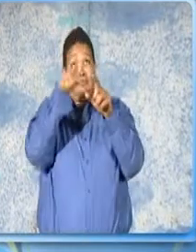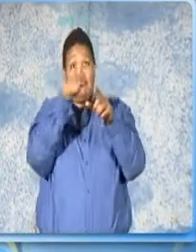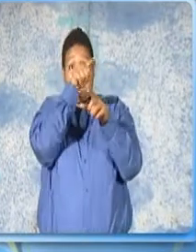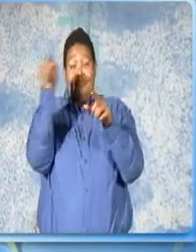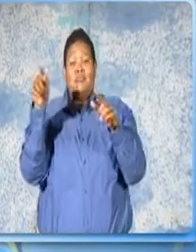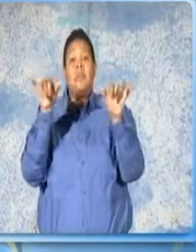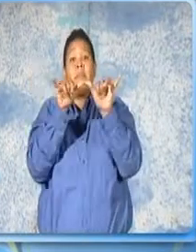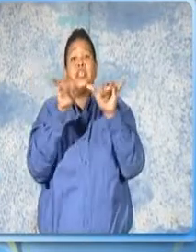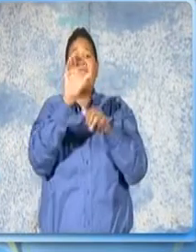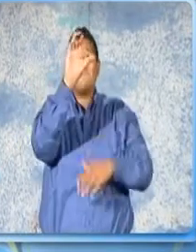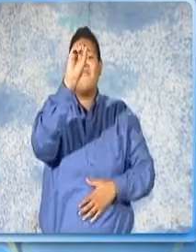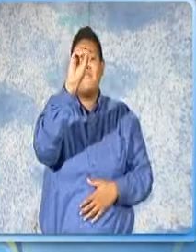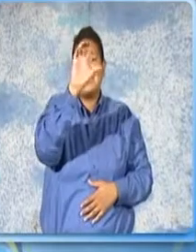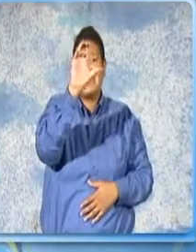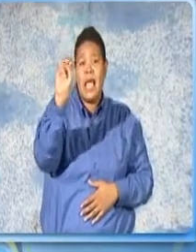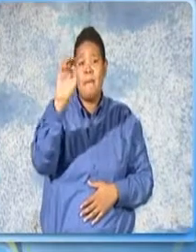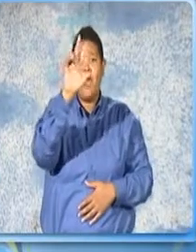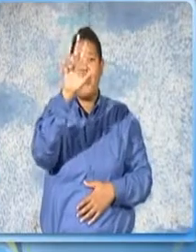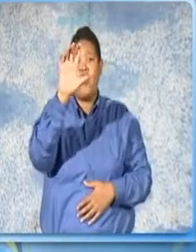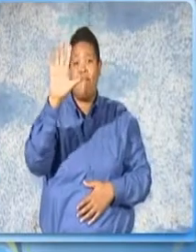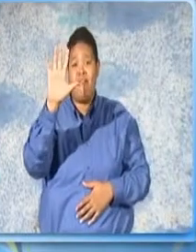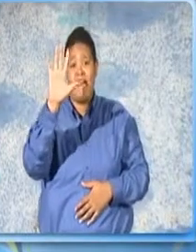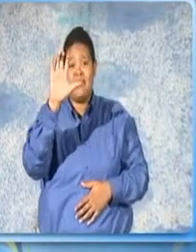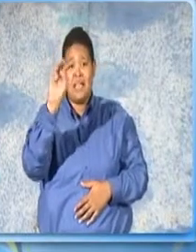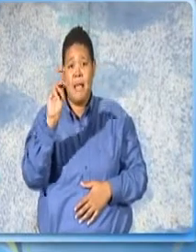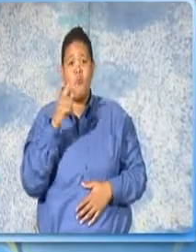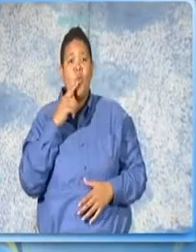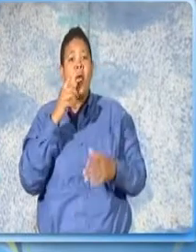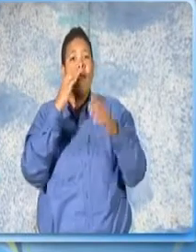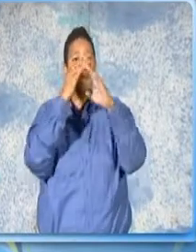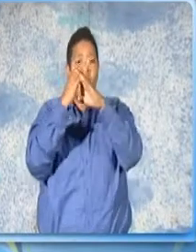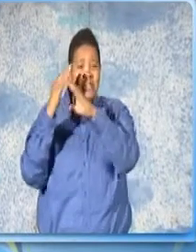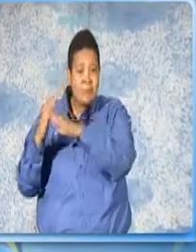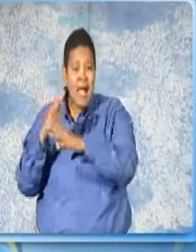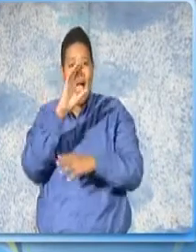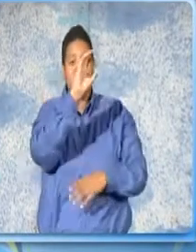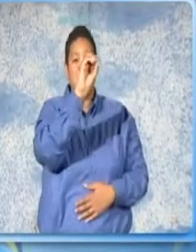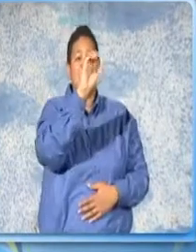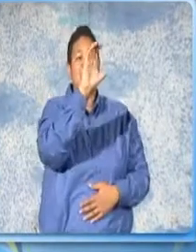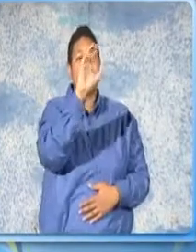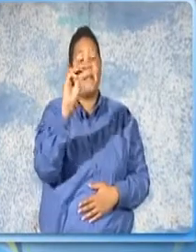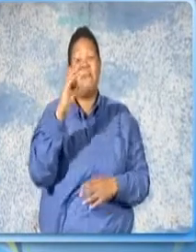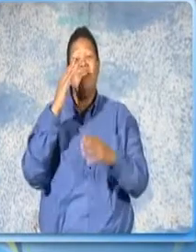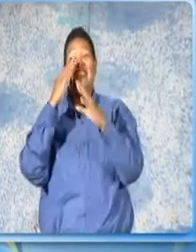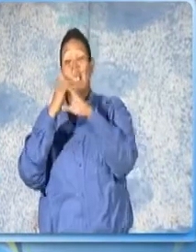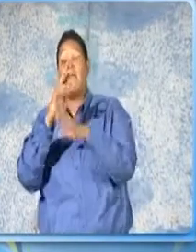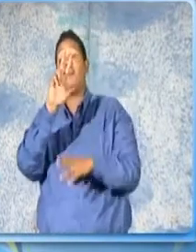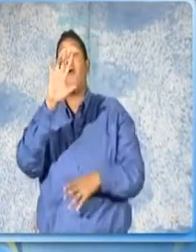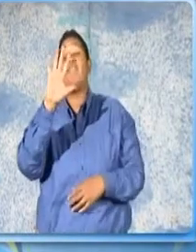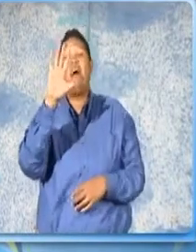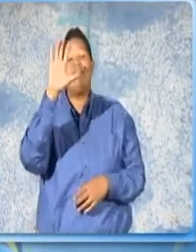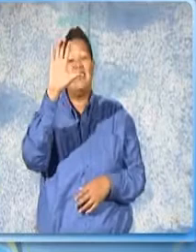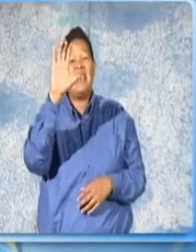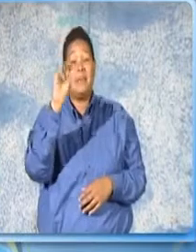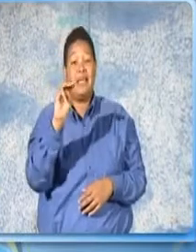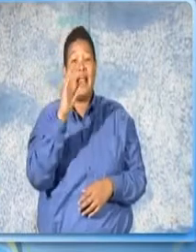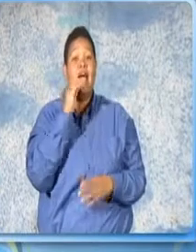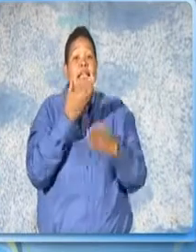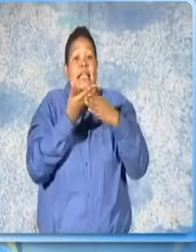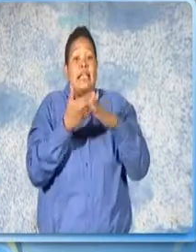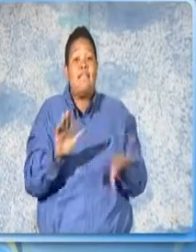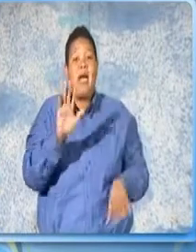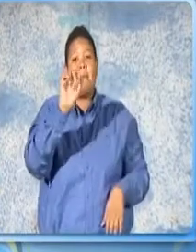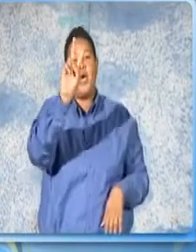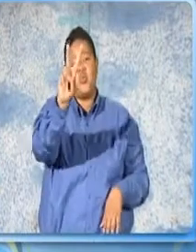35 centimeters, we multiply the diagonals 50 centimeters times 35 centimeters and divide by